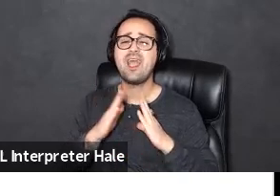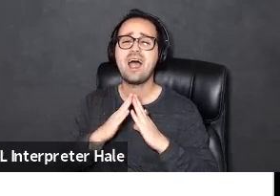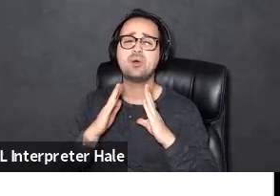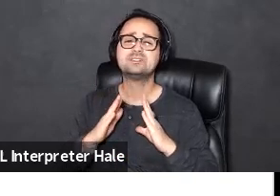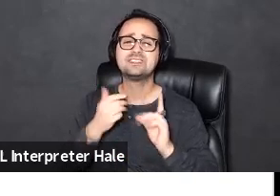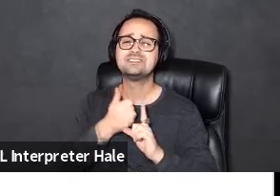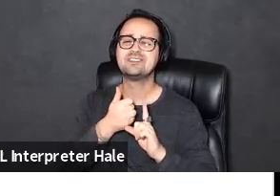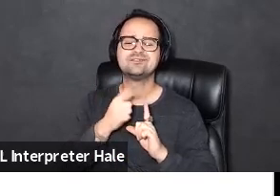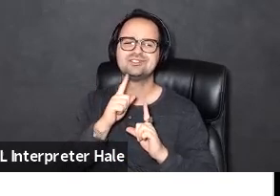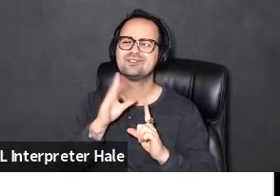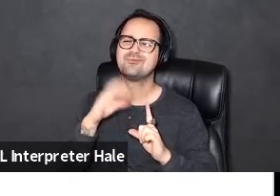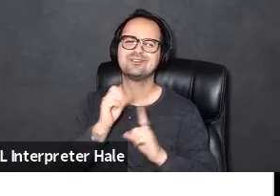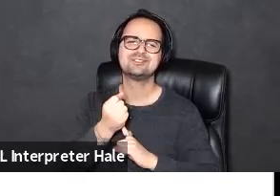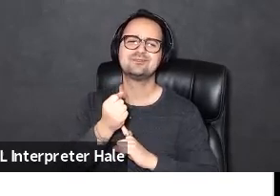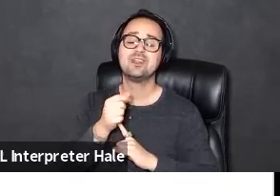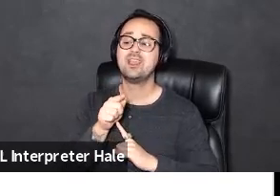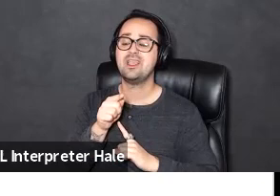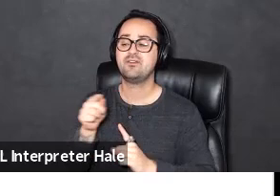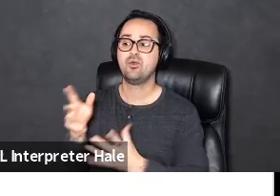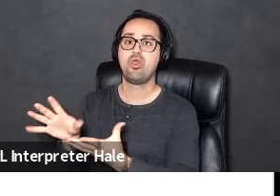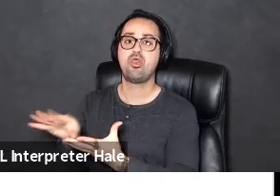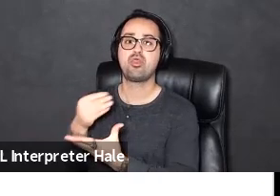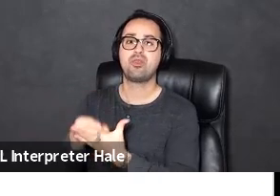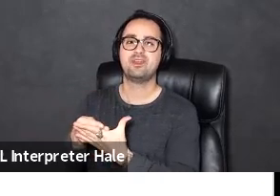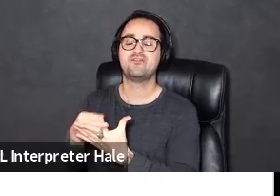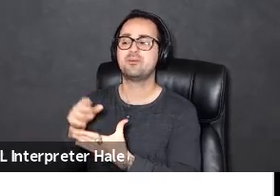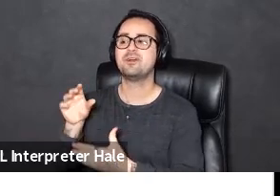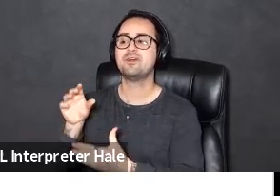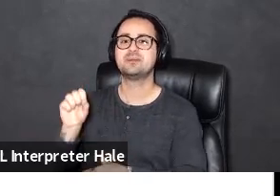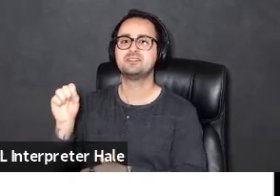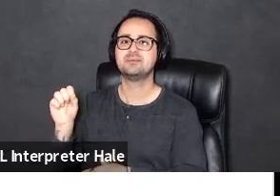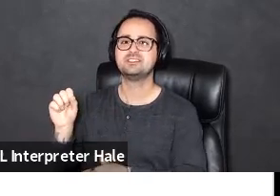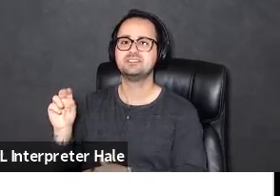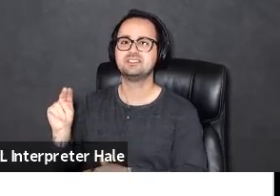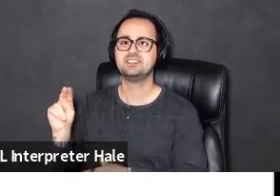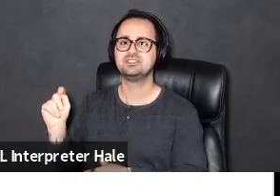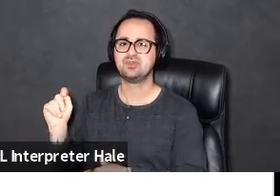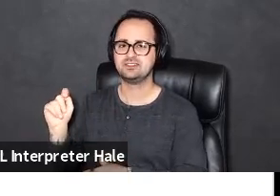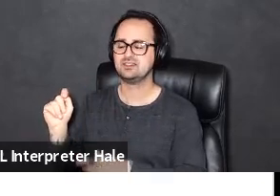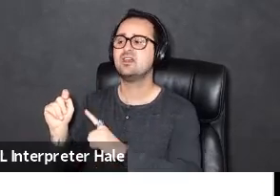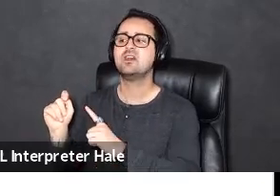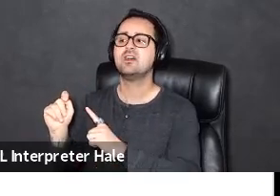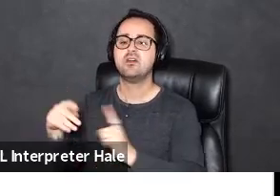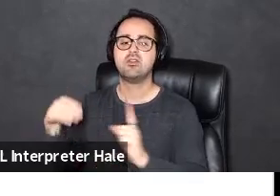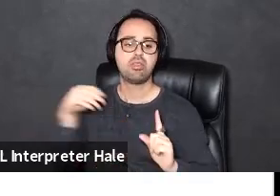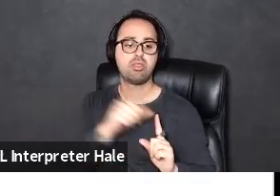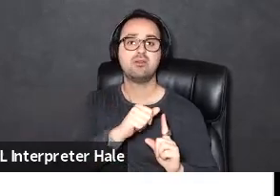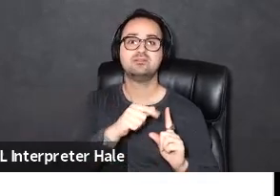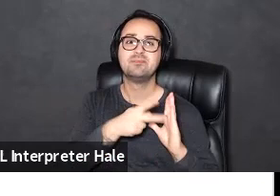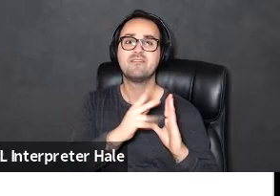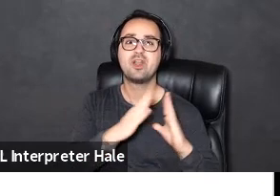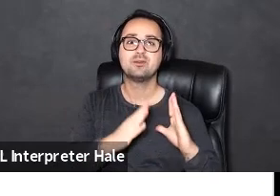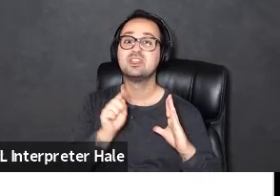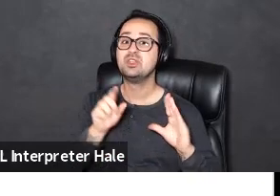one of those weird things. Like if you take money out of a supplemental needs trust and use it to supplement or offset pay for housing, you can actually